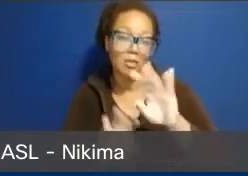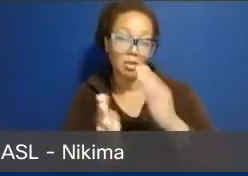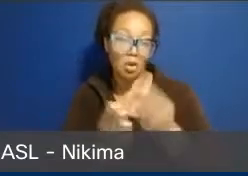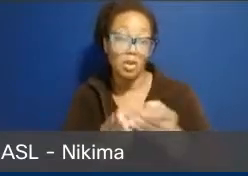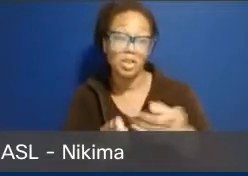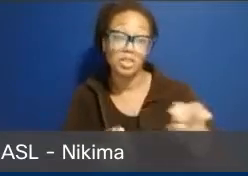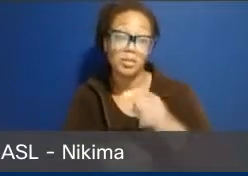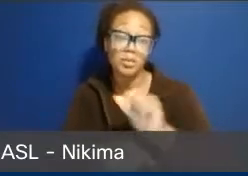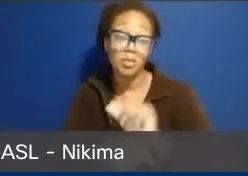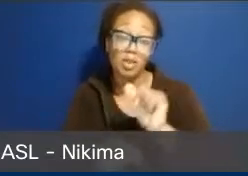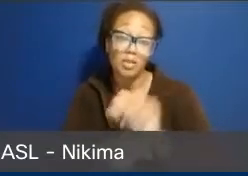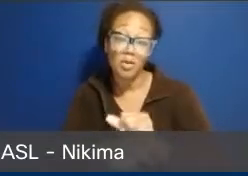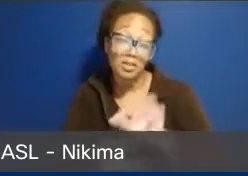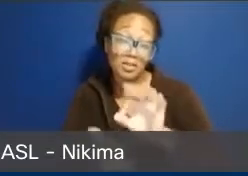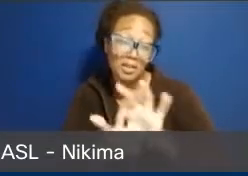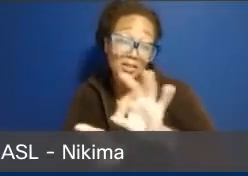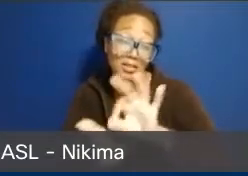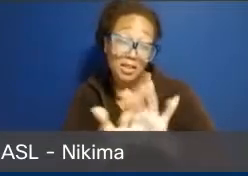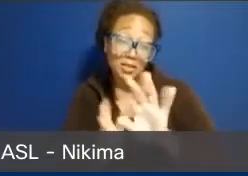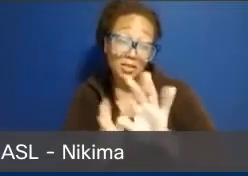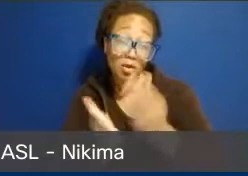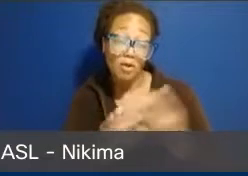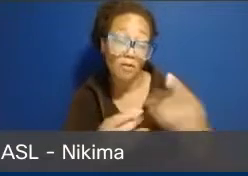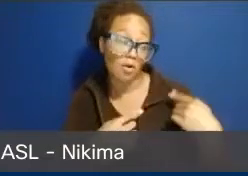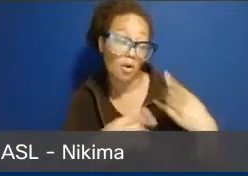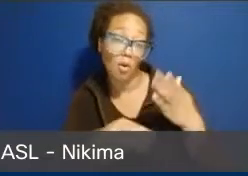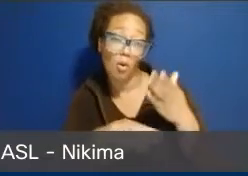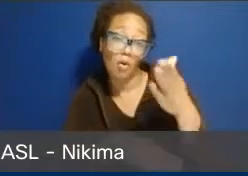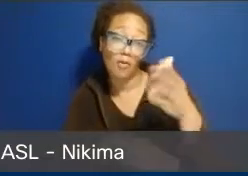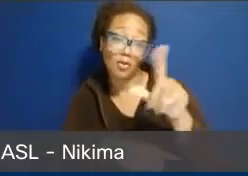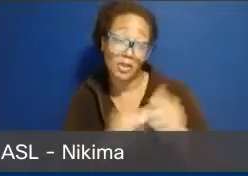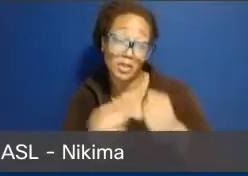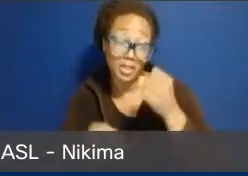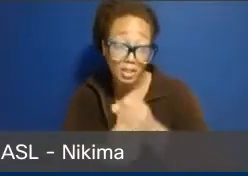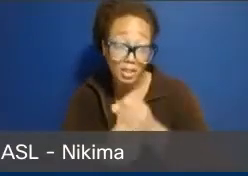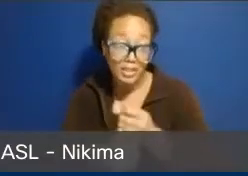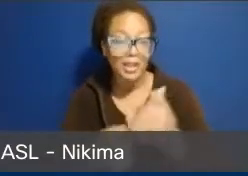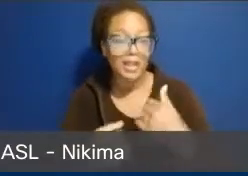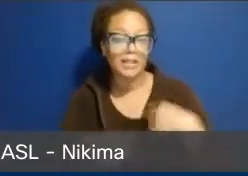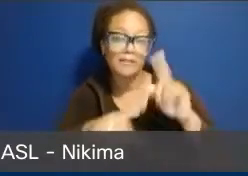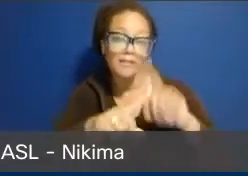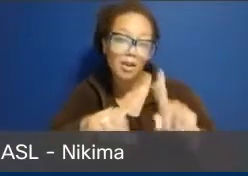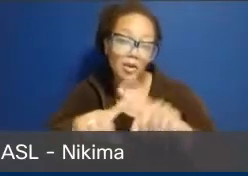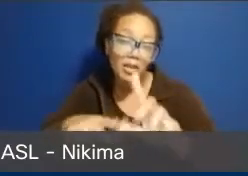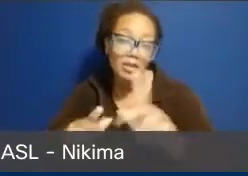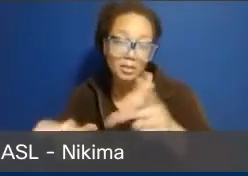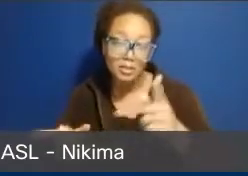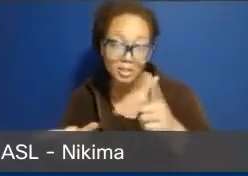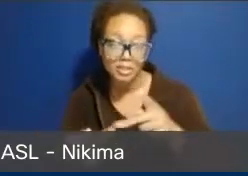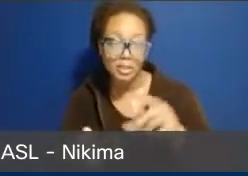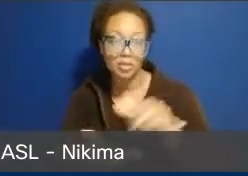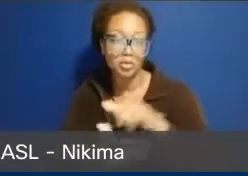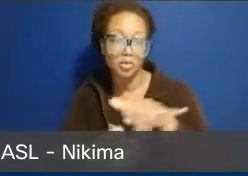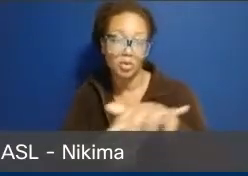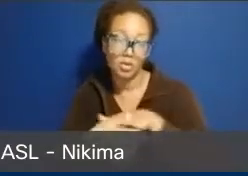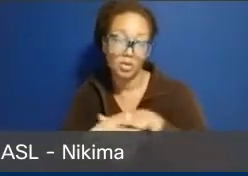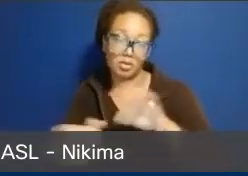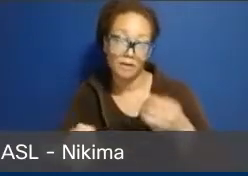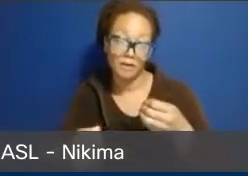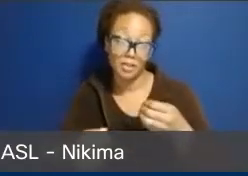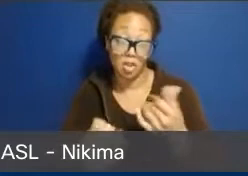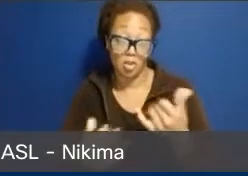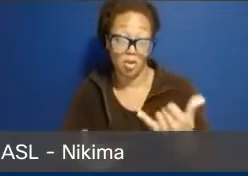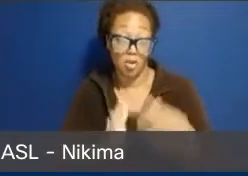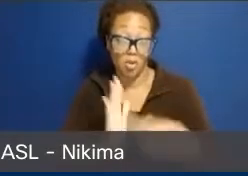20 years and has held various positions in the New York Regional Office. In her current role, she